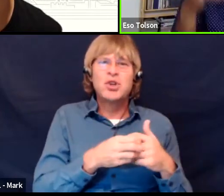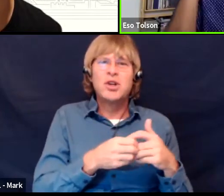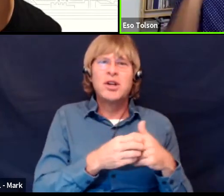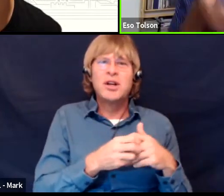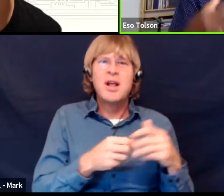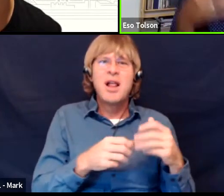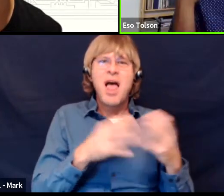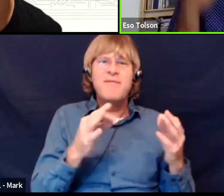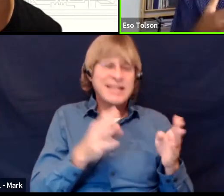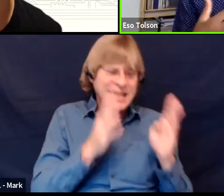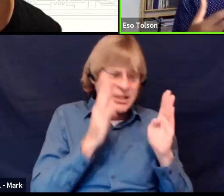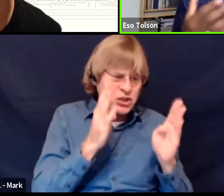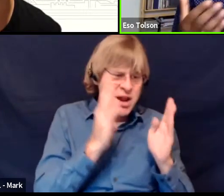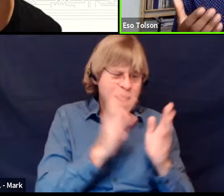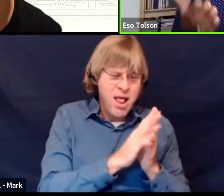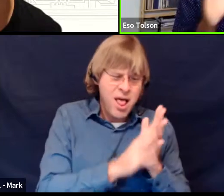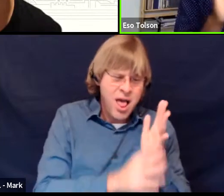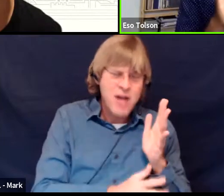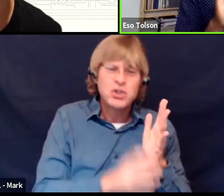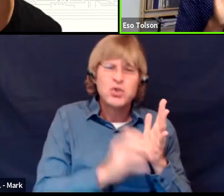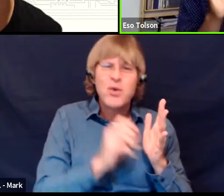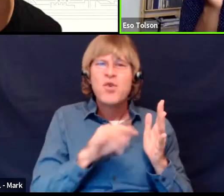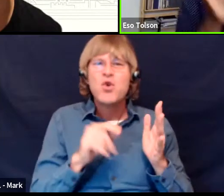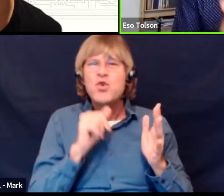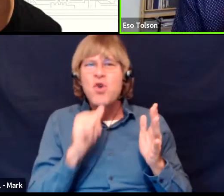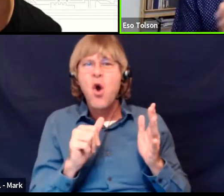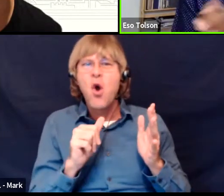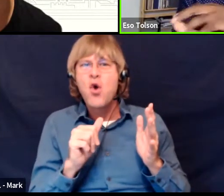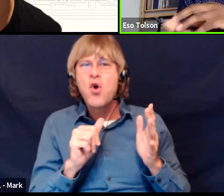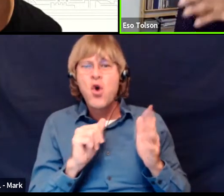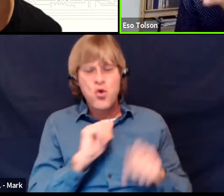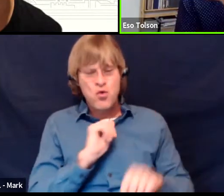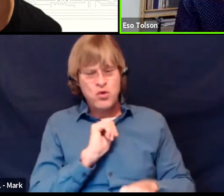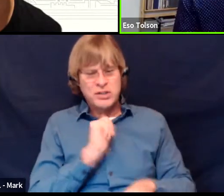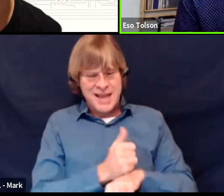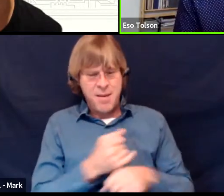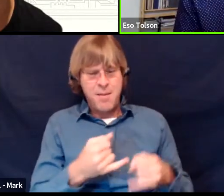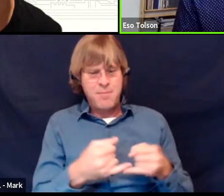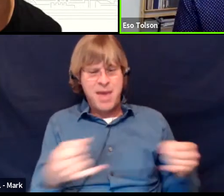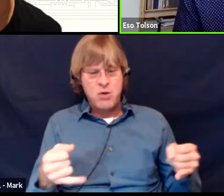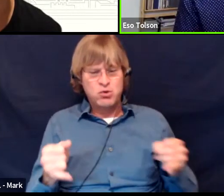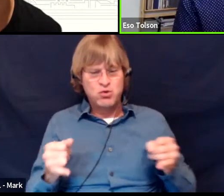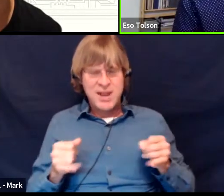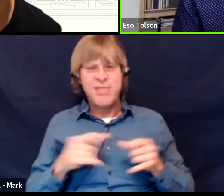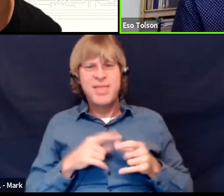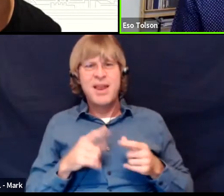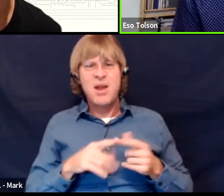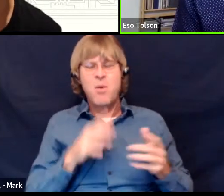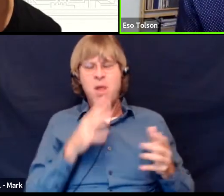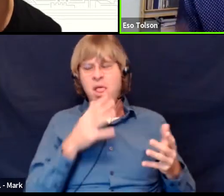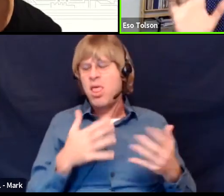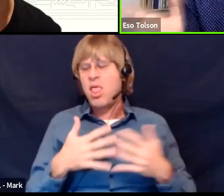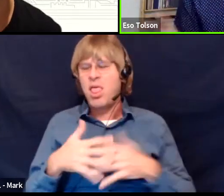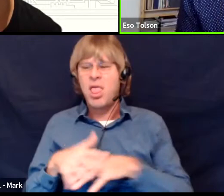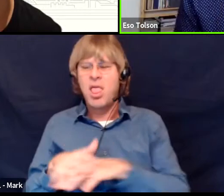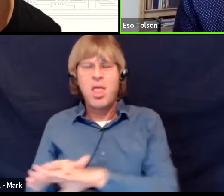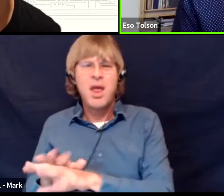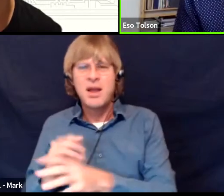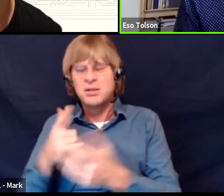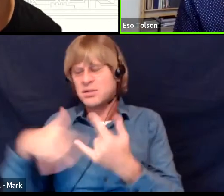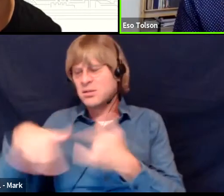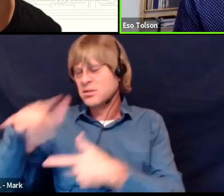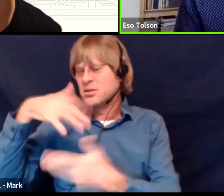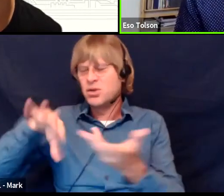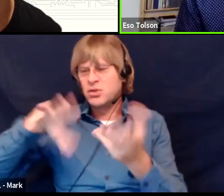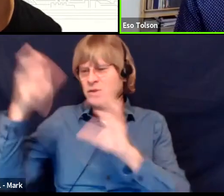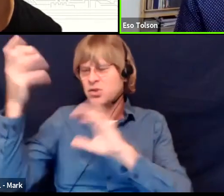of intention and all that. And so if you don't create those boundaries, you'll, just kind of just start spiraling out of